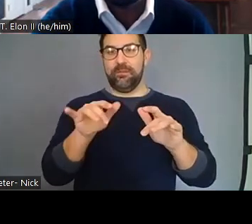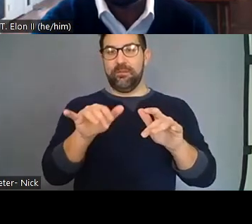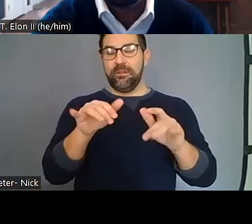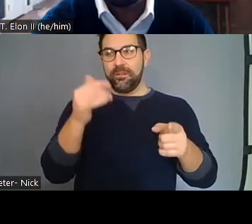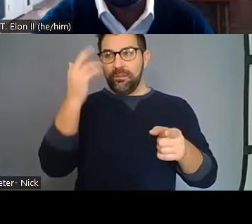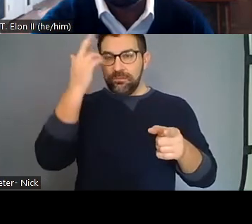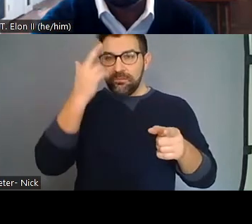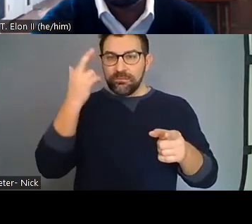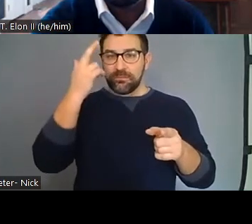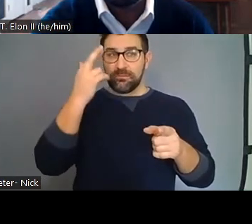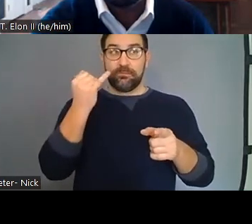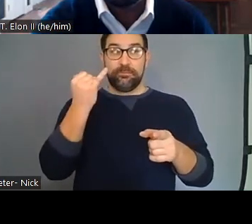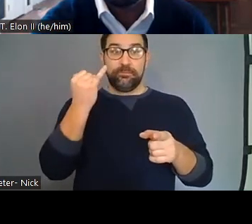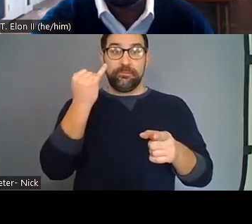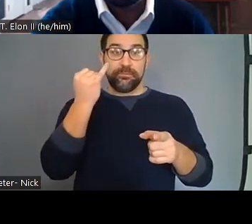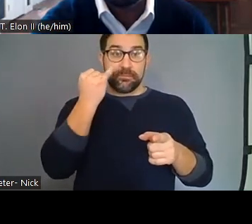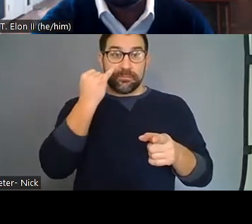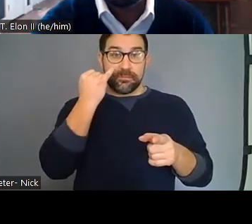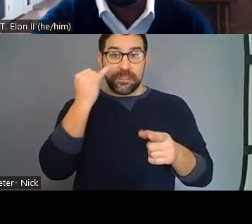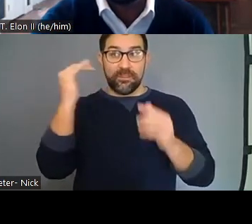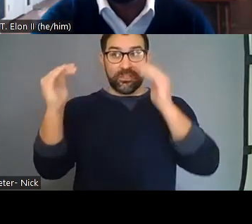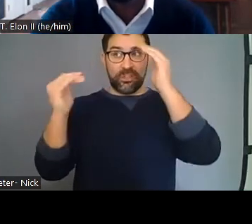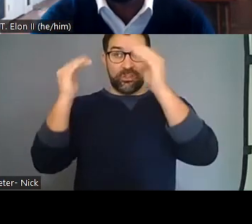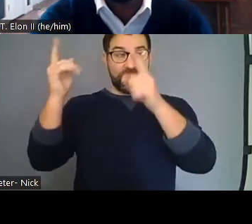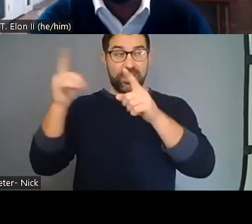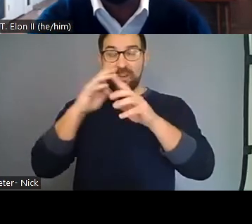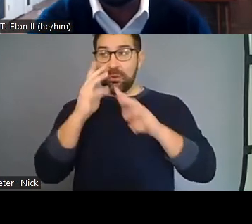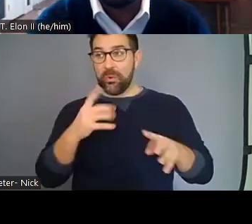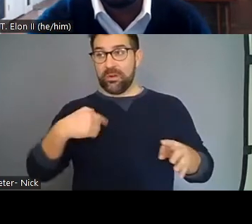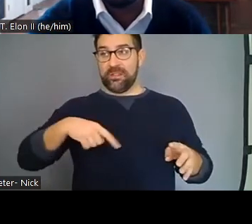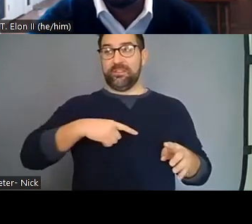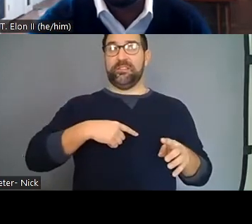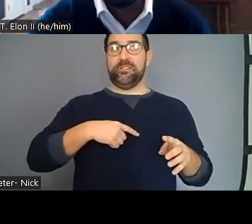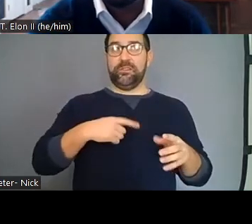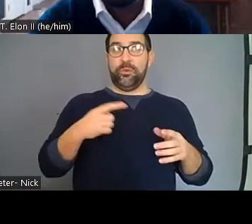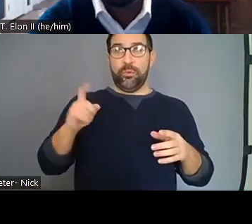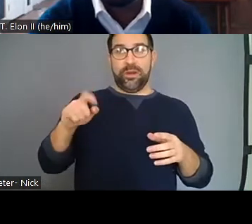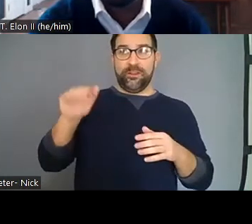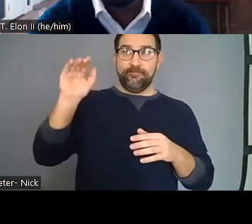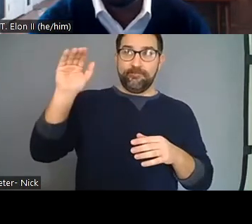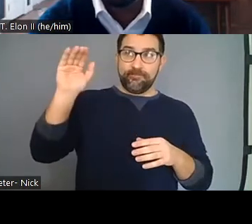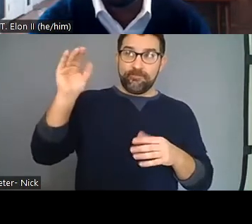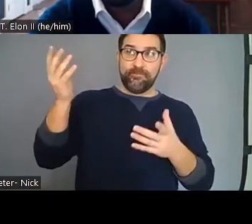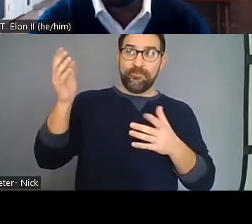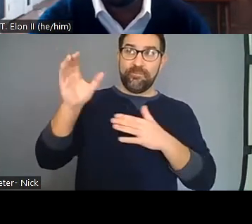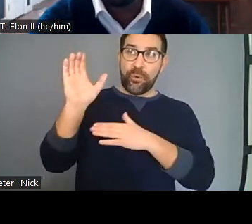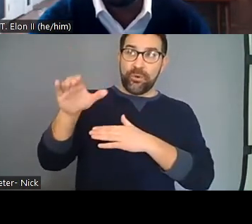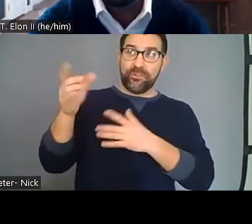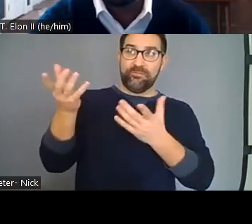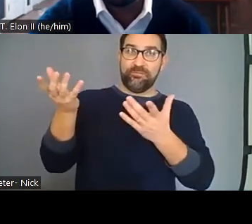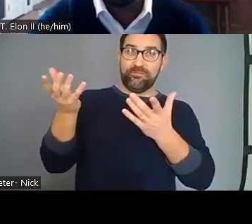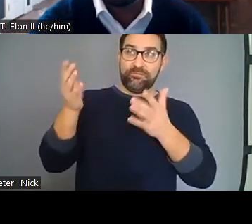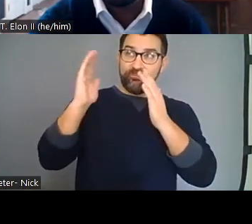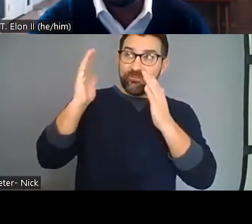realized if the adults aren't going to do anything, we have to get their attention and kind of force them to do something